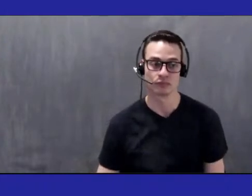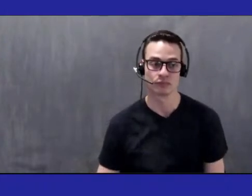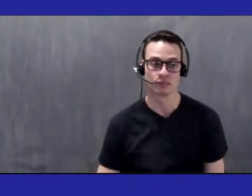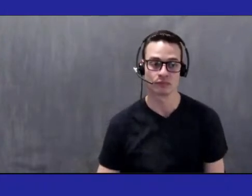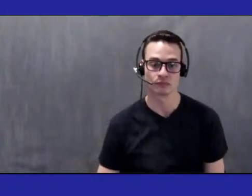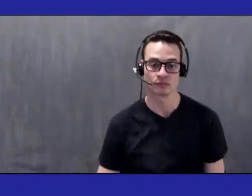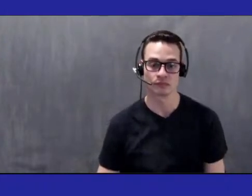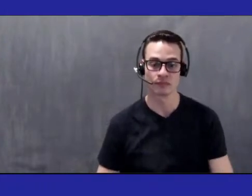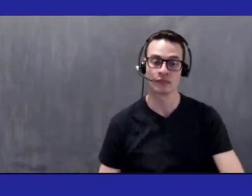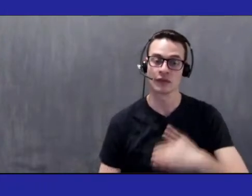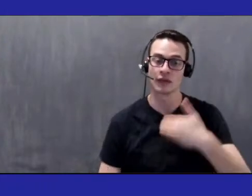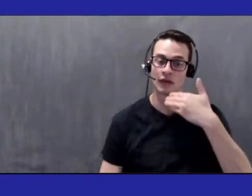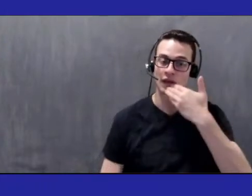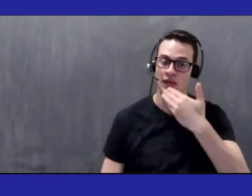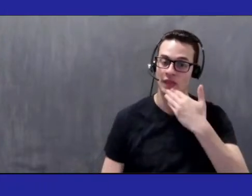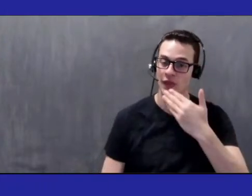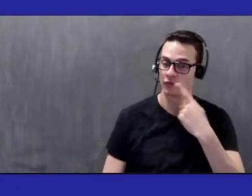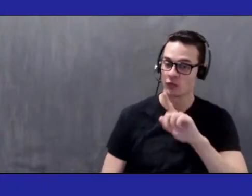thank you for the work you do.